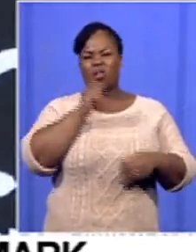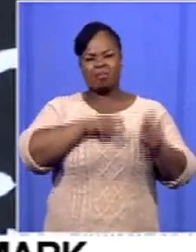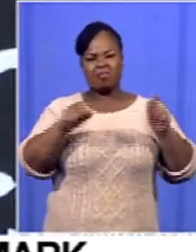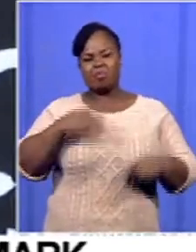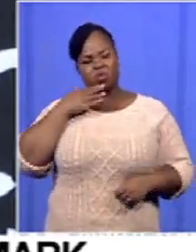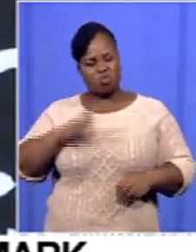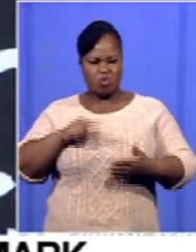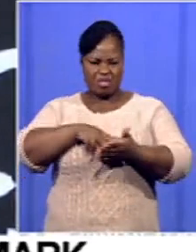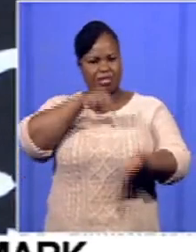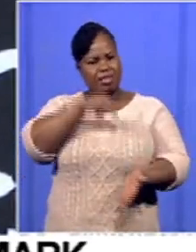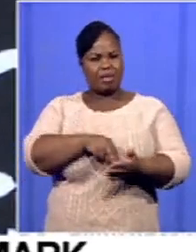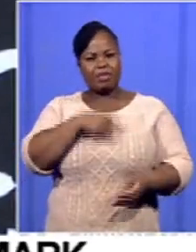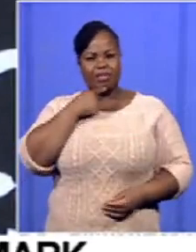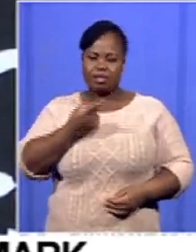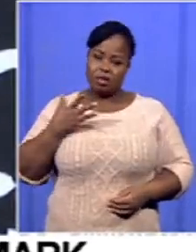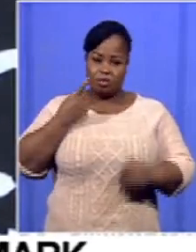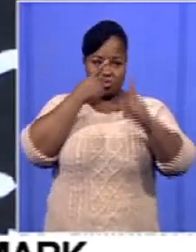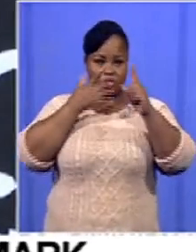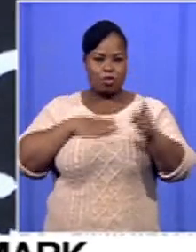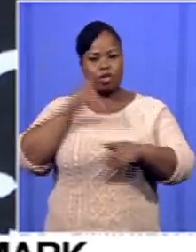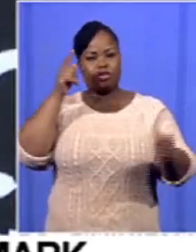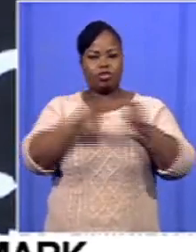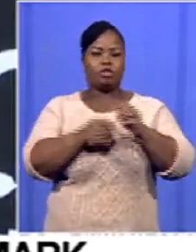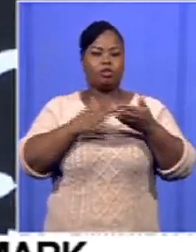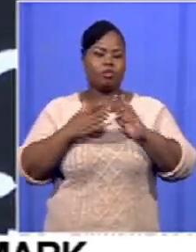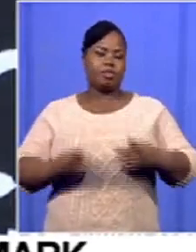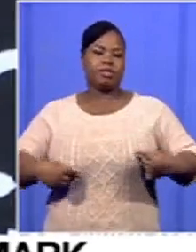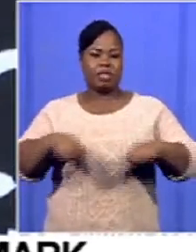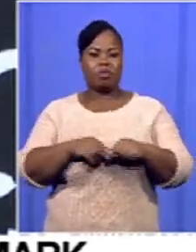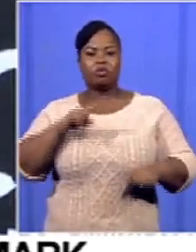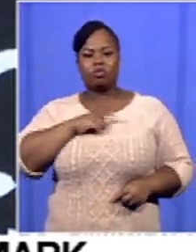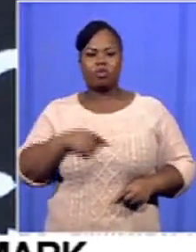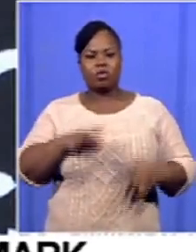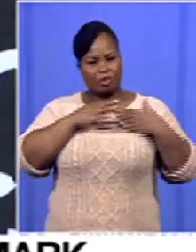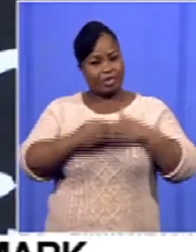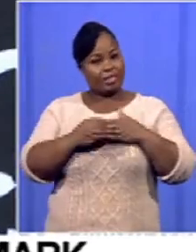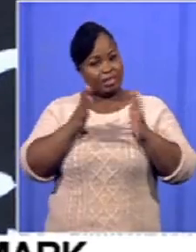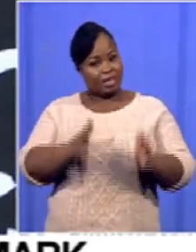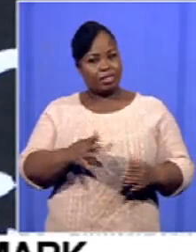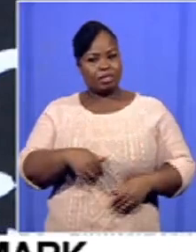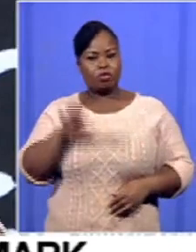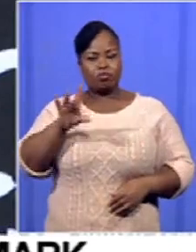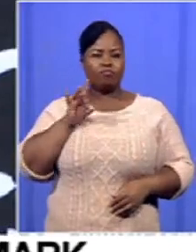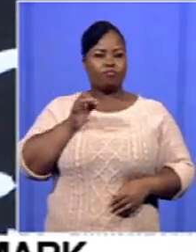we are inspired to bring about change in our community. Leaders who are going to look at the